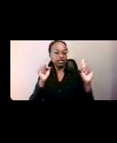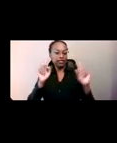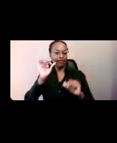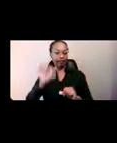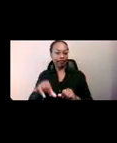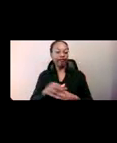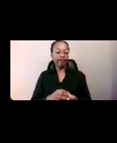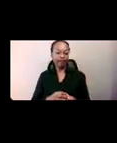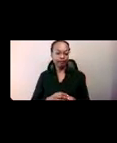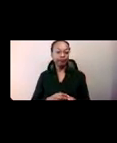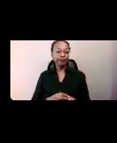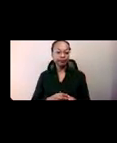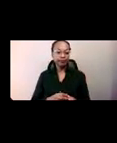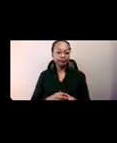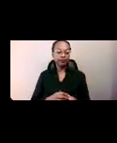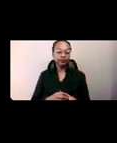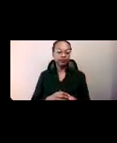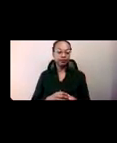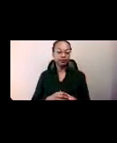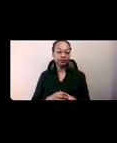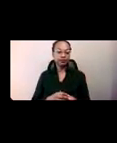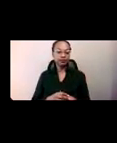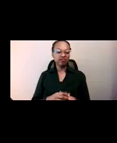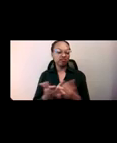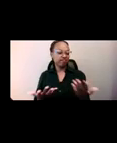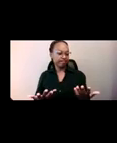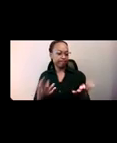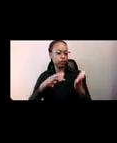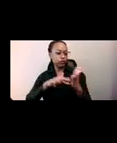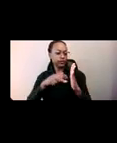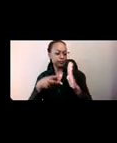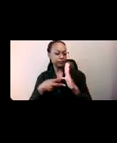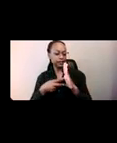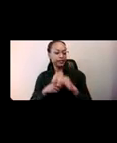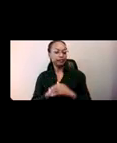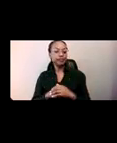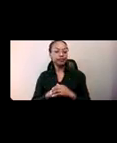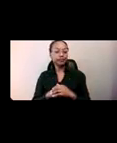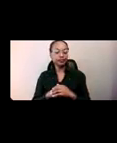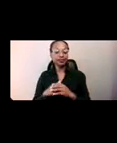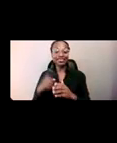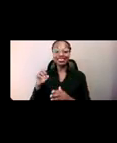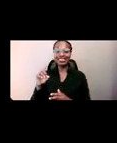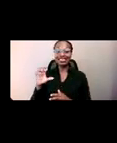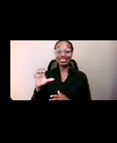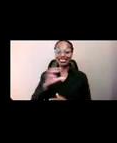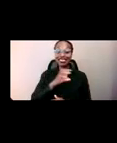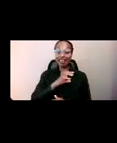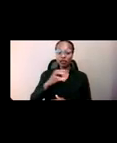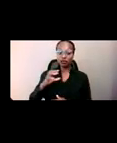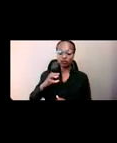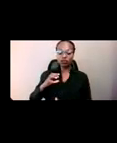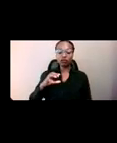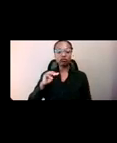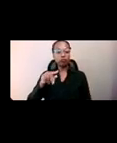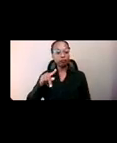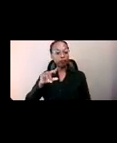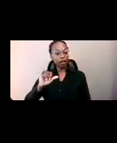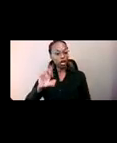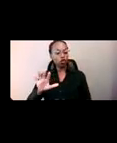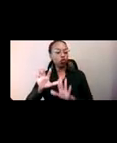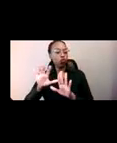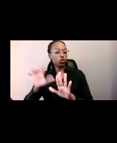Next slide. So what does this mean? This means pushing the DC Council and the mayor to enact policies